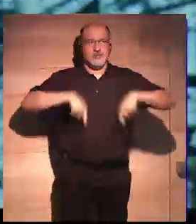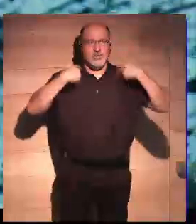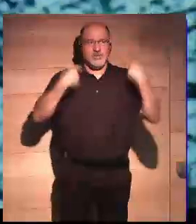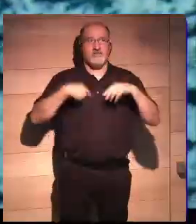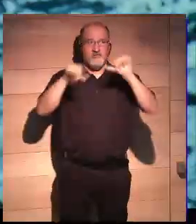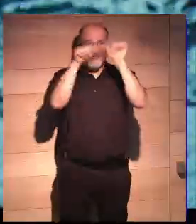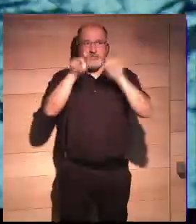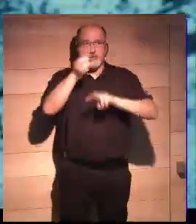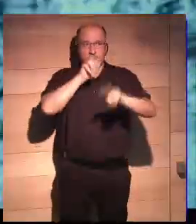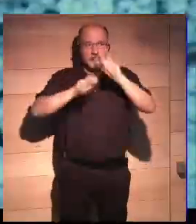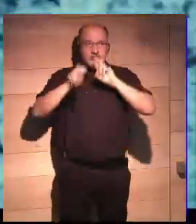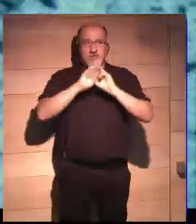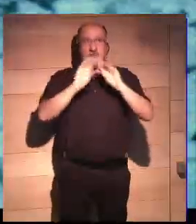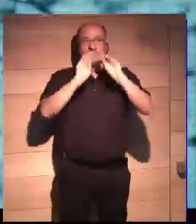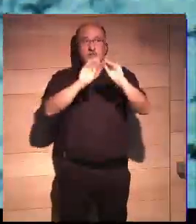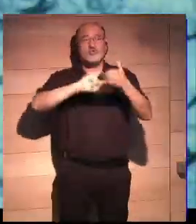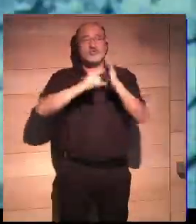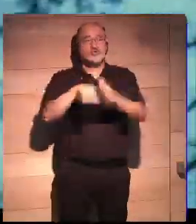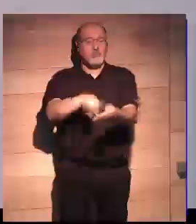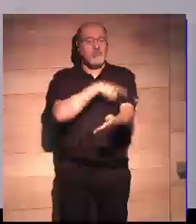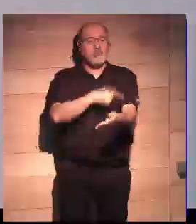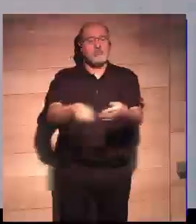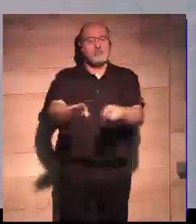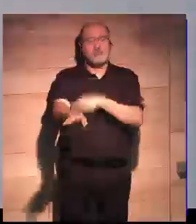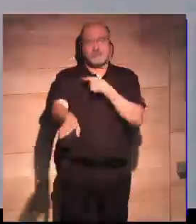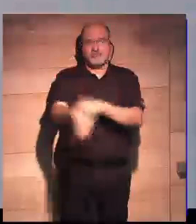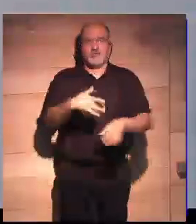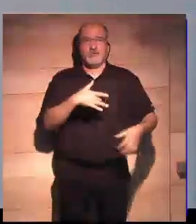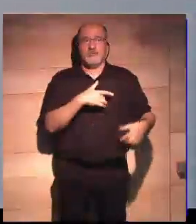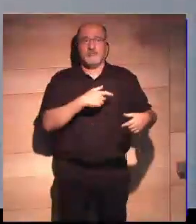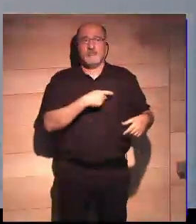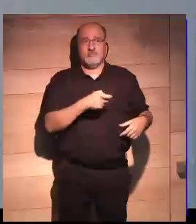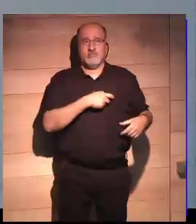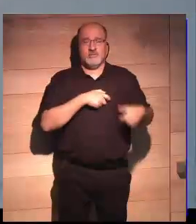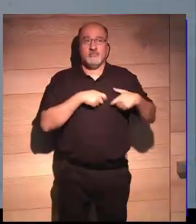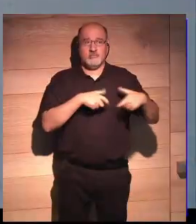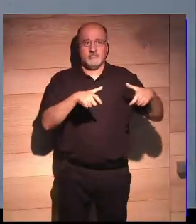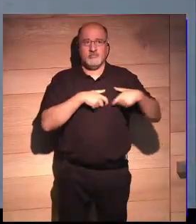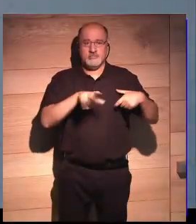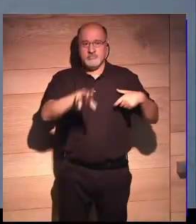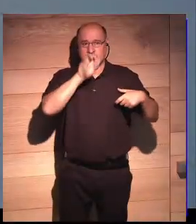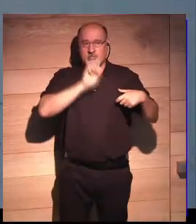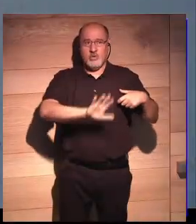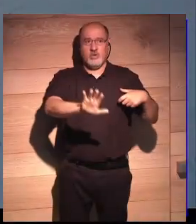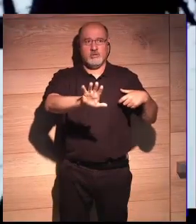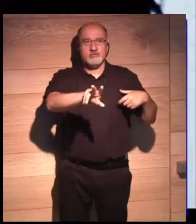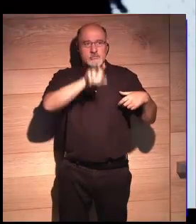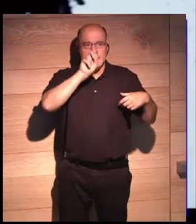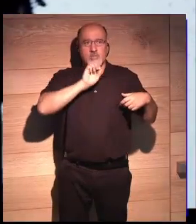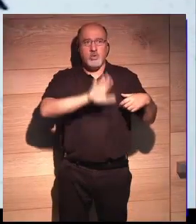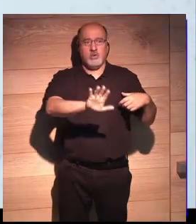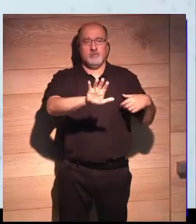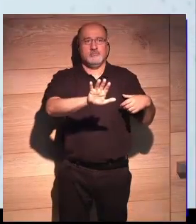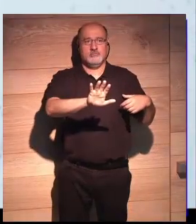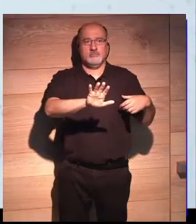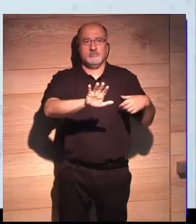rate monitor, and effectively, as they exhale, the CO2 is absorbed